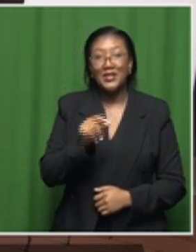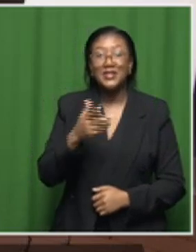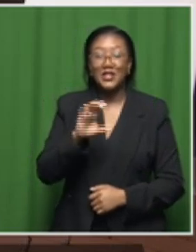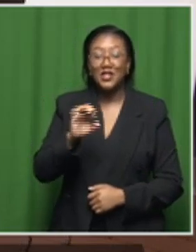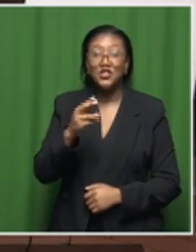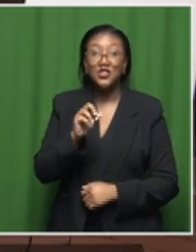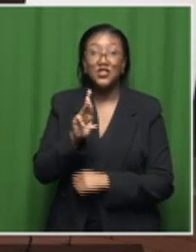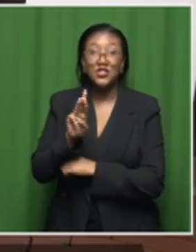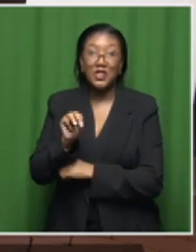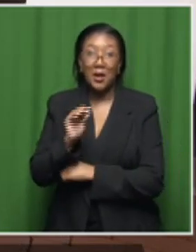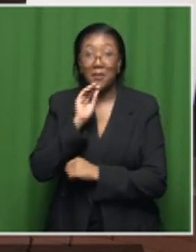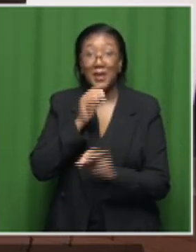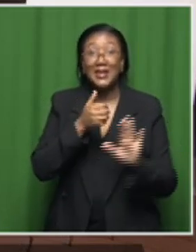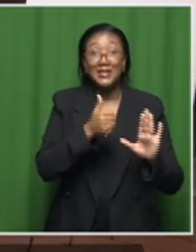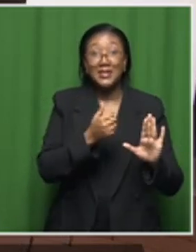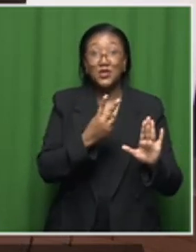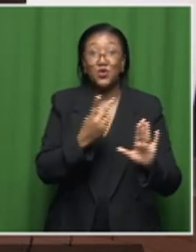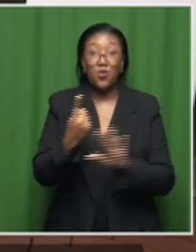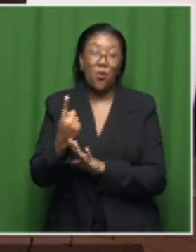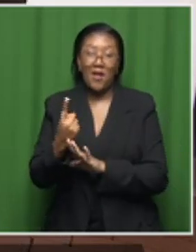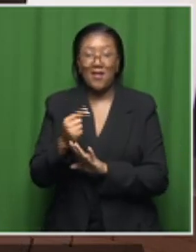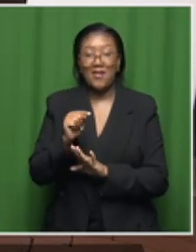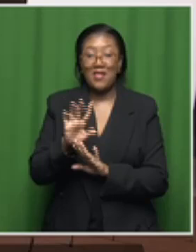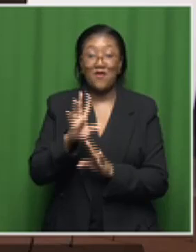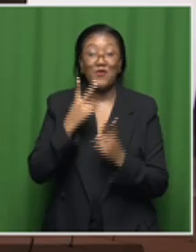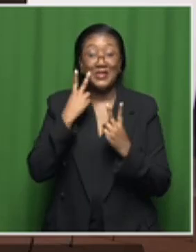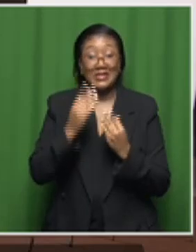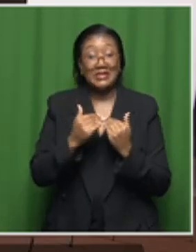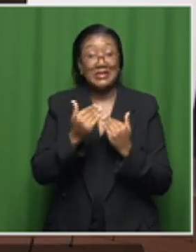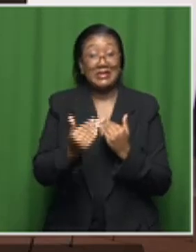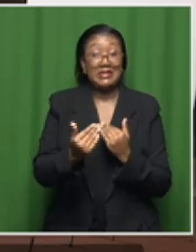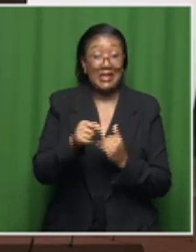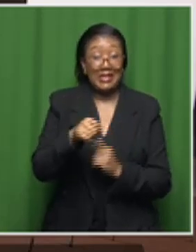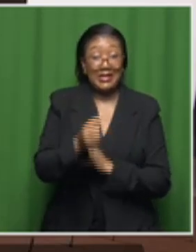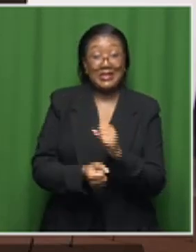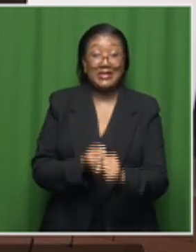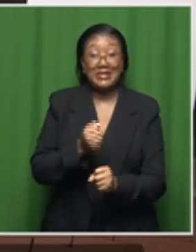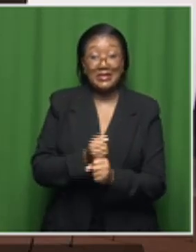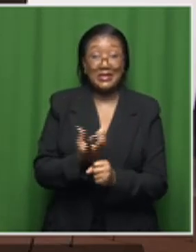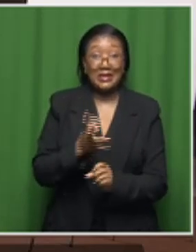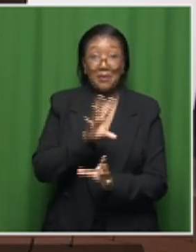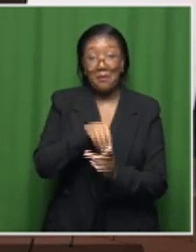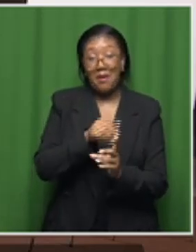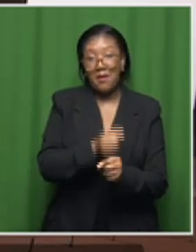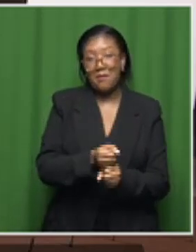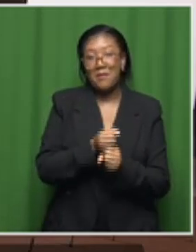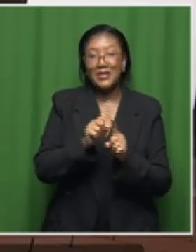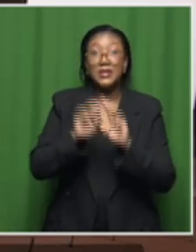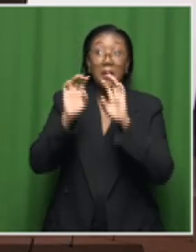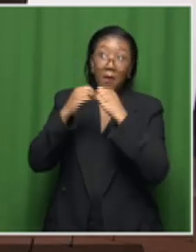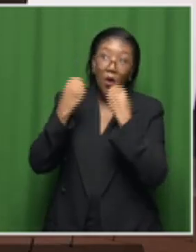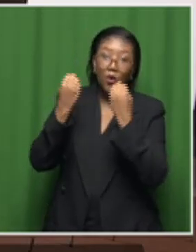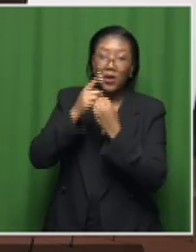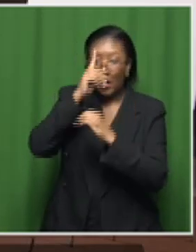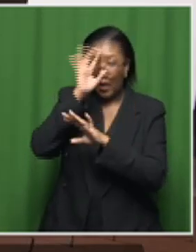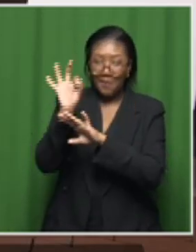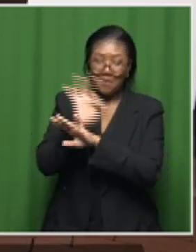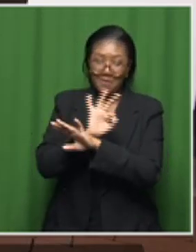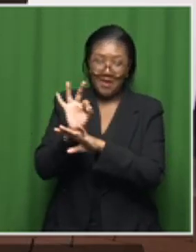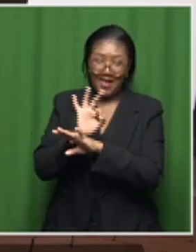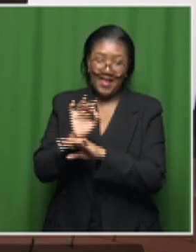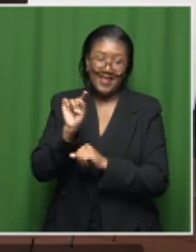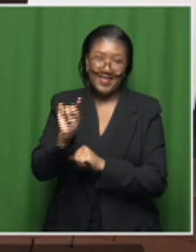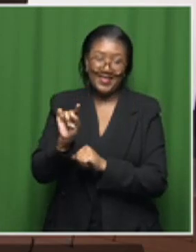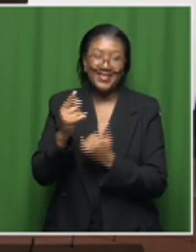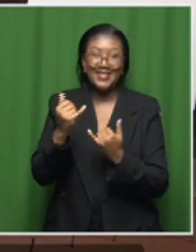But listen, we'll talk a lot more about all of this and the organization that goes into the Durban July. You know, the Durban July has got such a rich